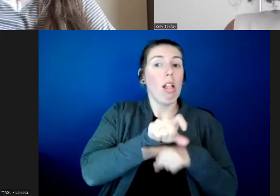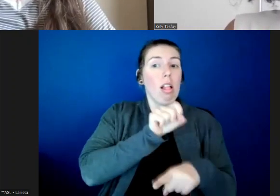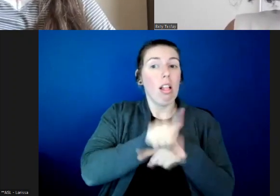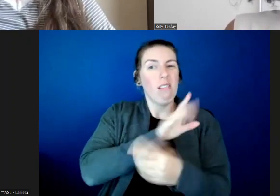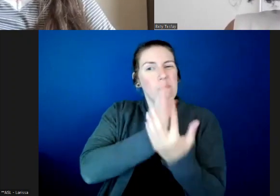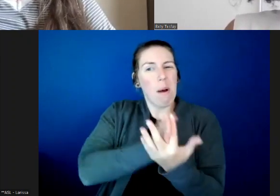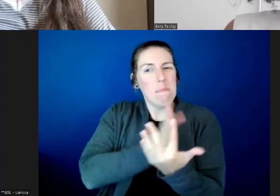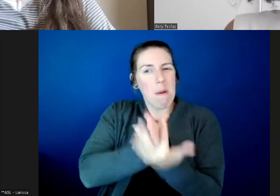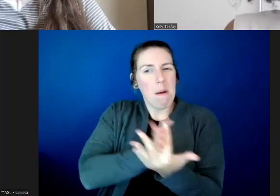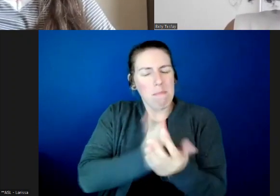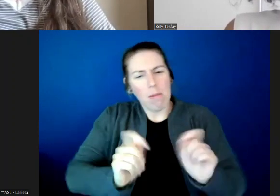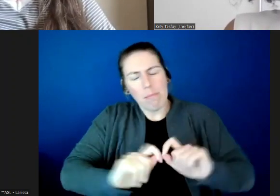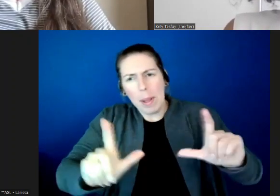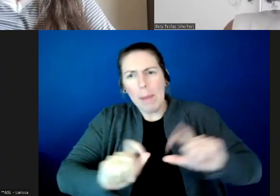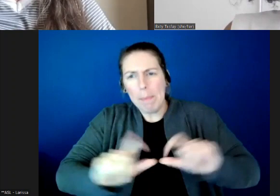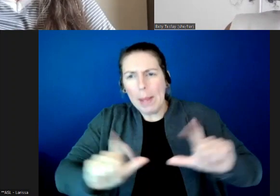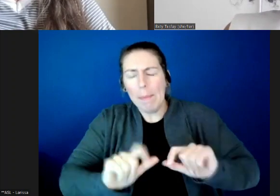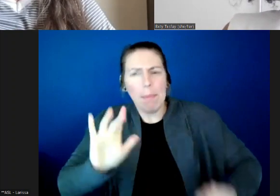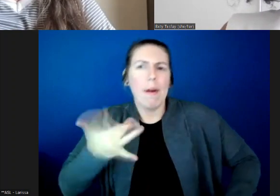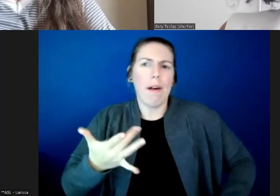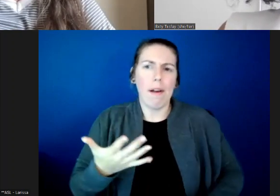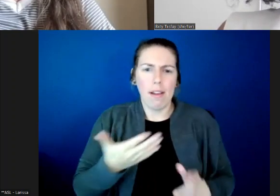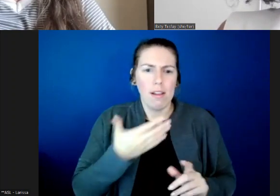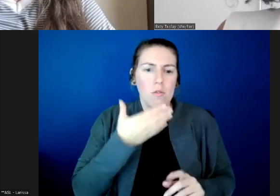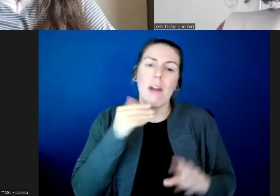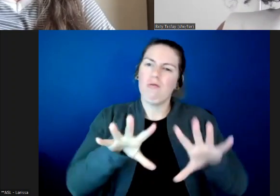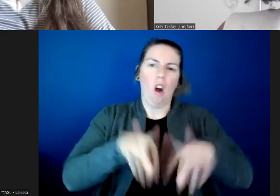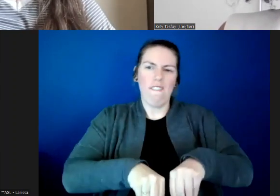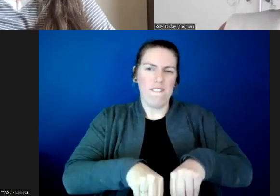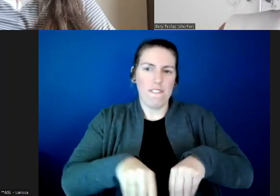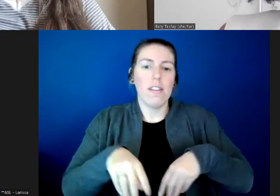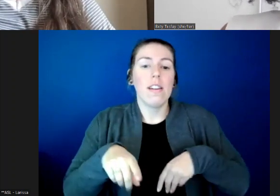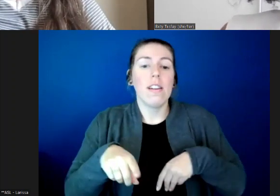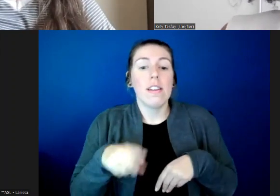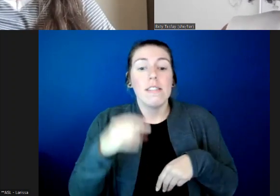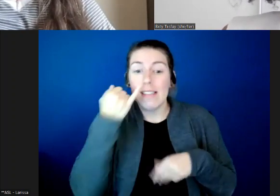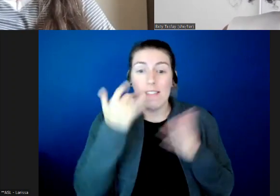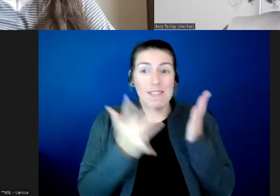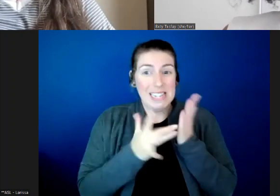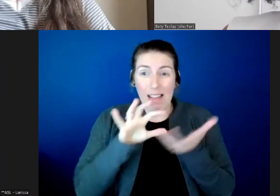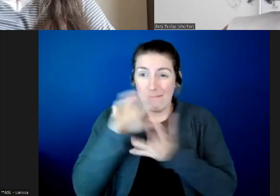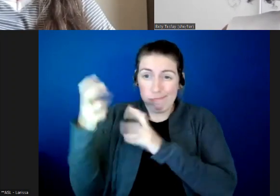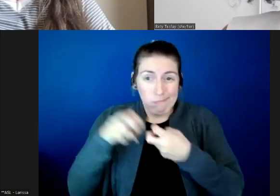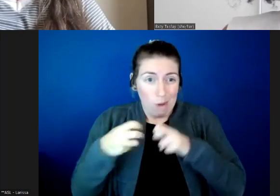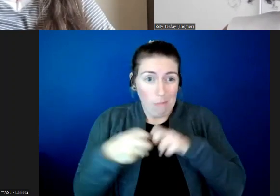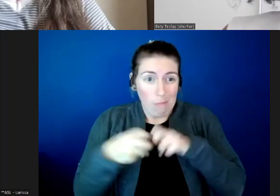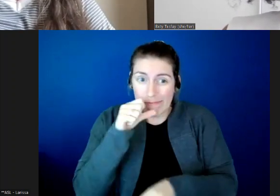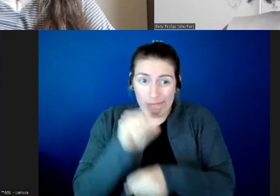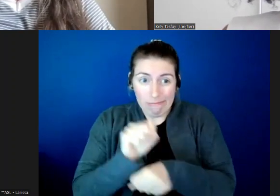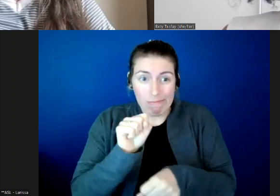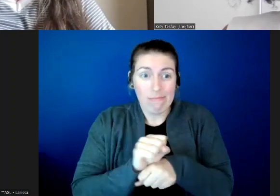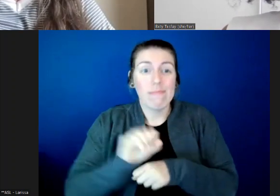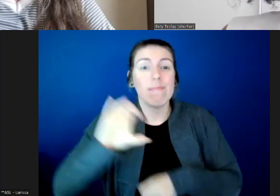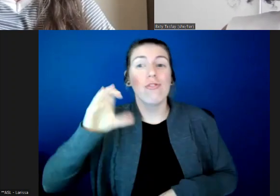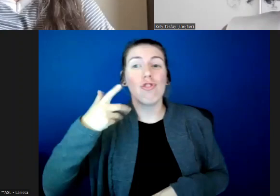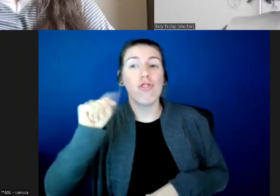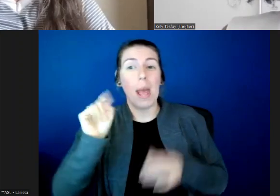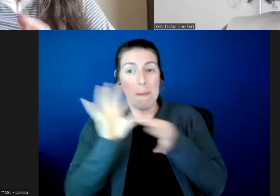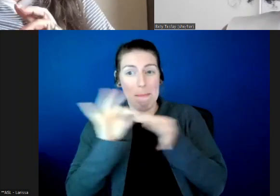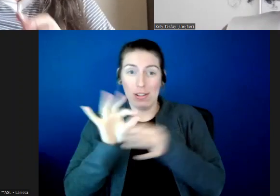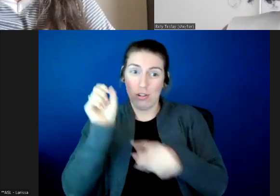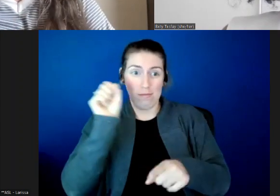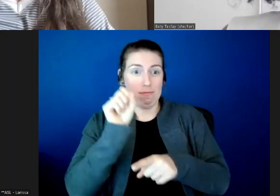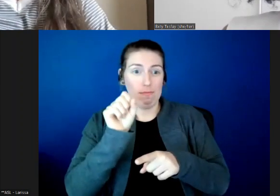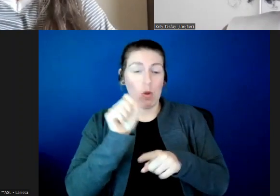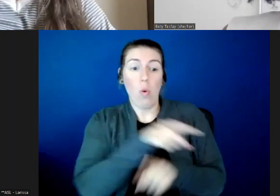participants. If you experience technical difficulties, we will be able to send a chat message to the hosts and panel.